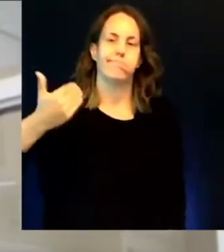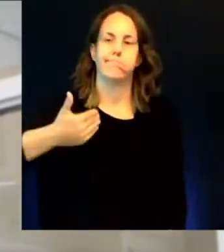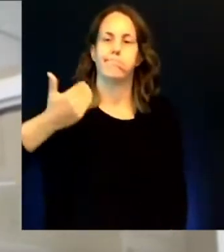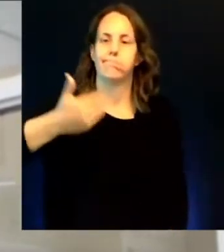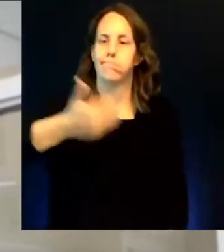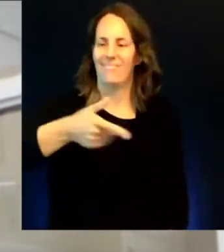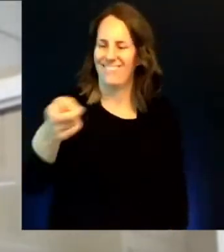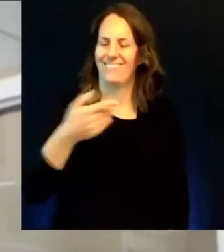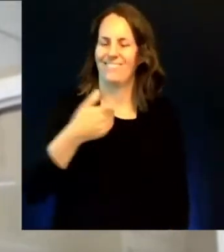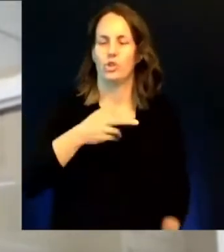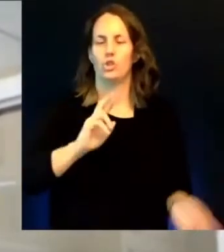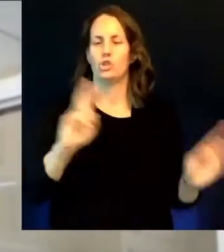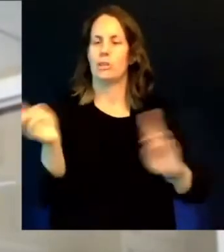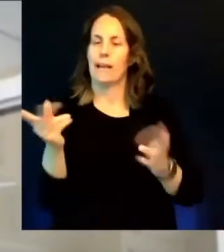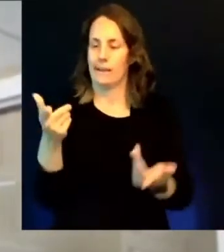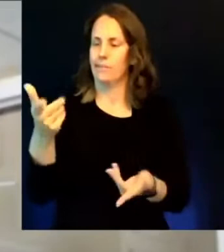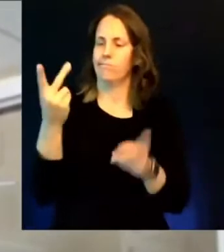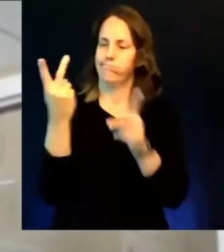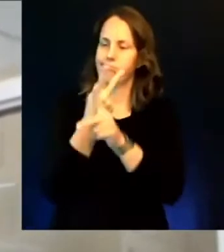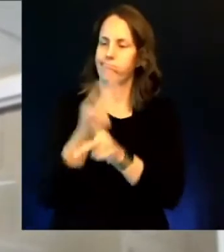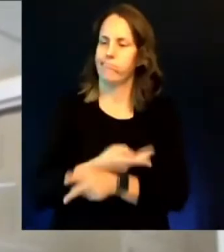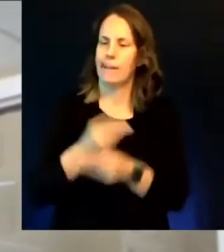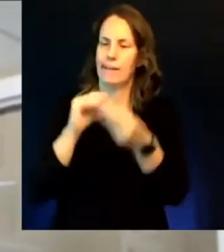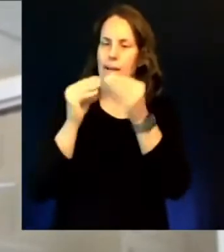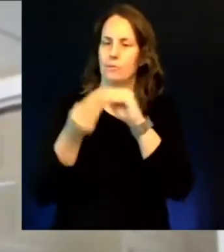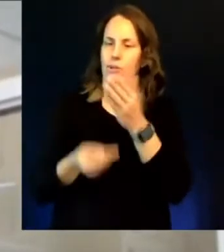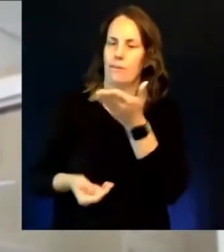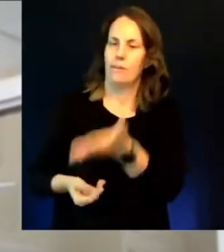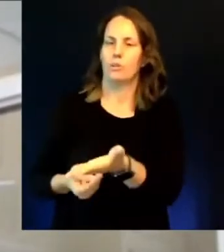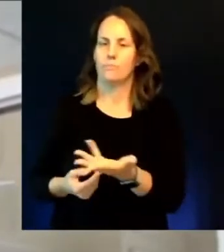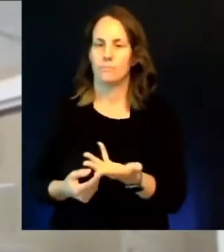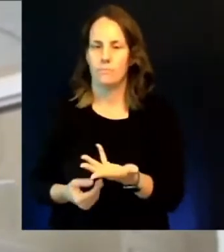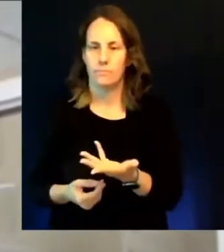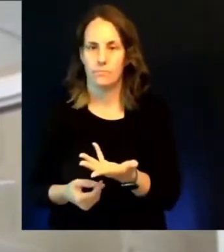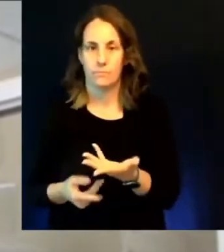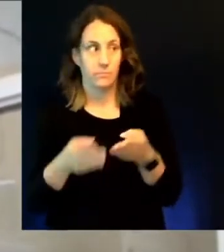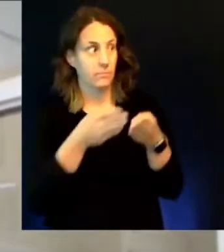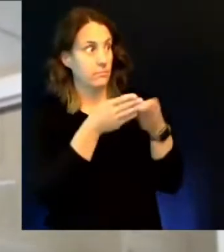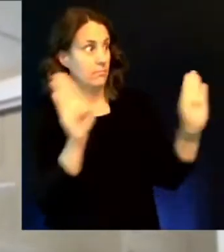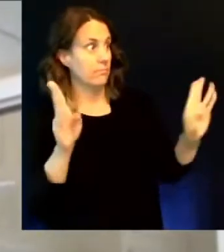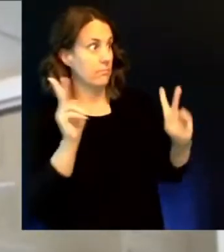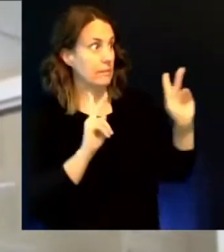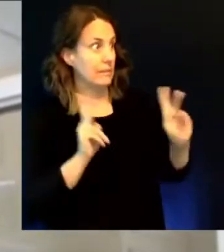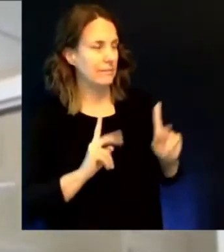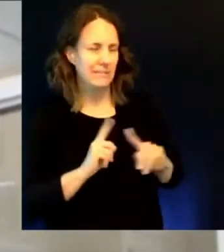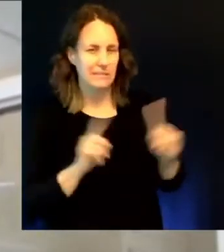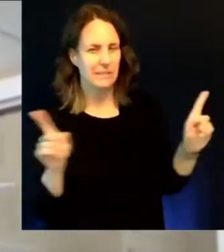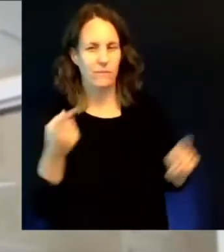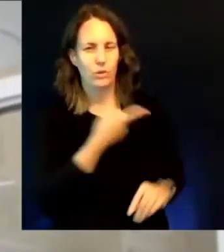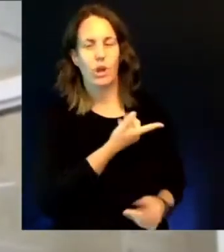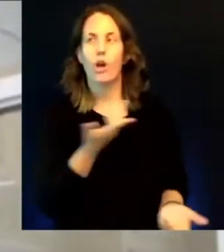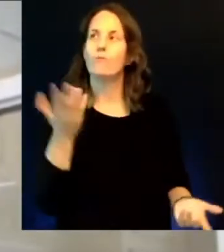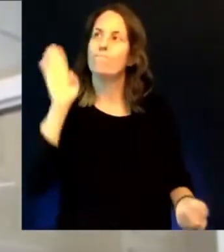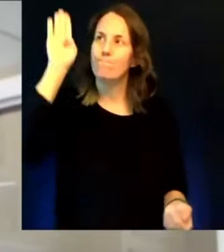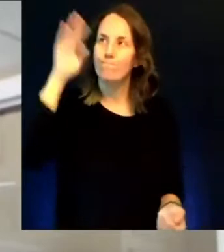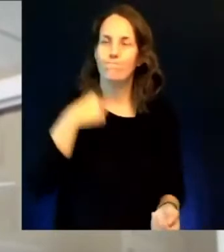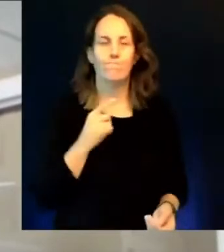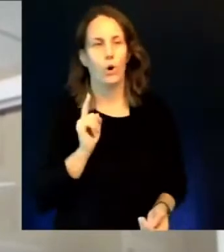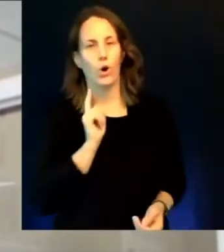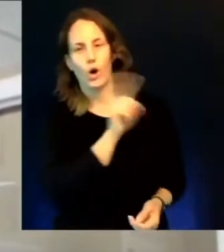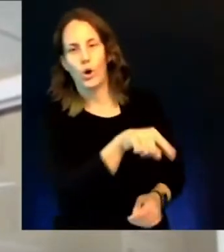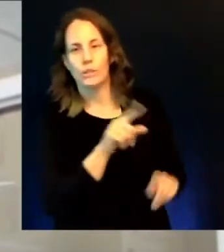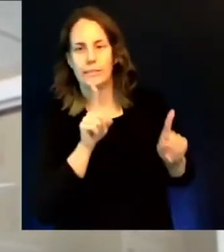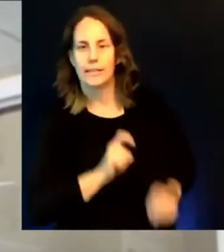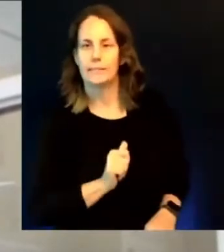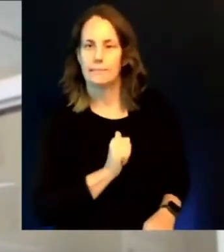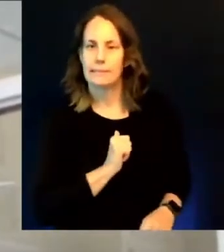look at it from different dimensions in order to get an accurate picture. And that was another important point that Tracy made, is when we're